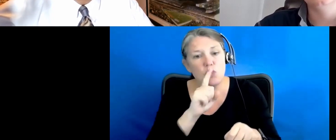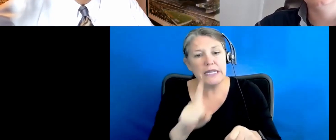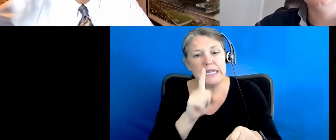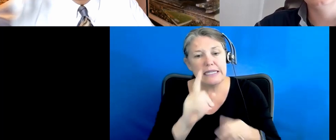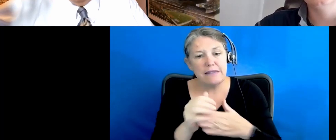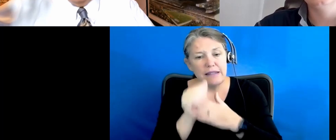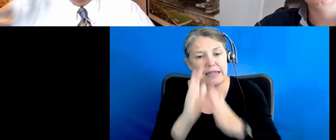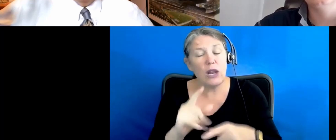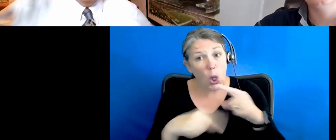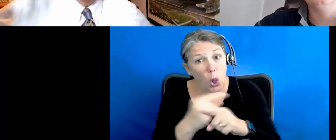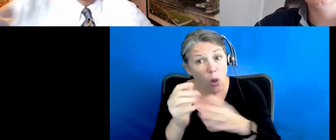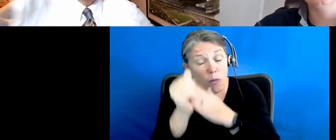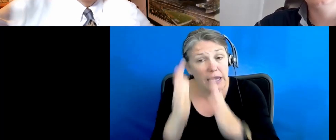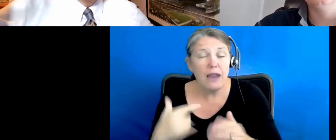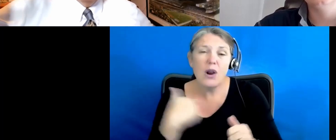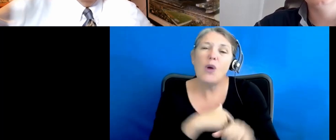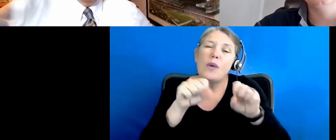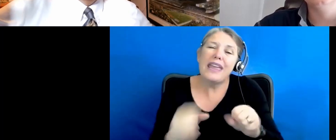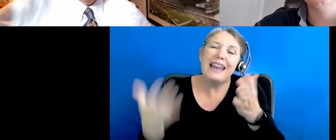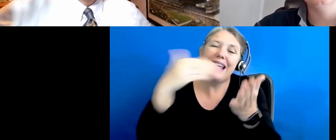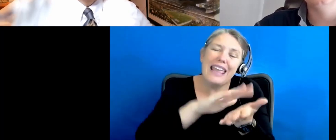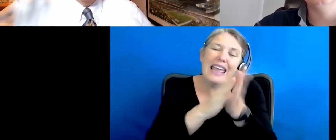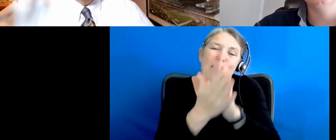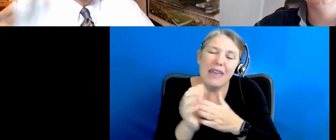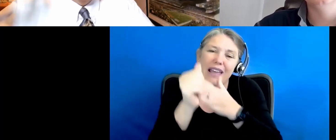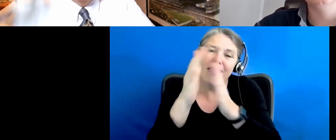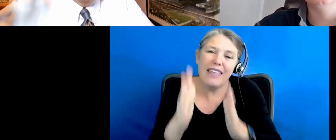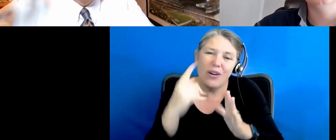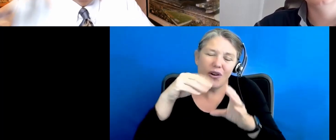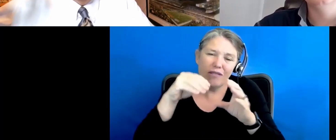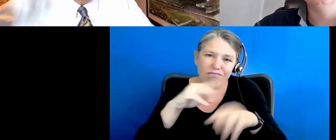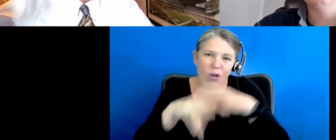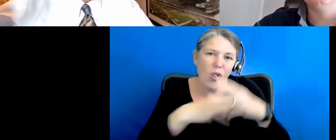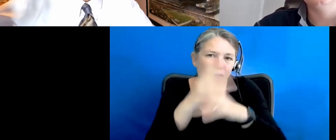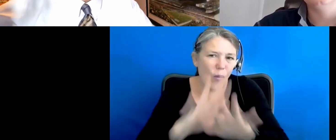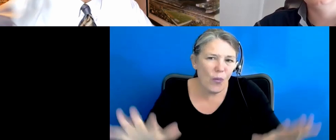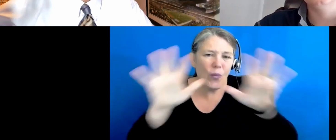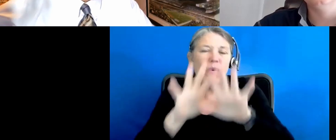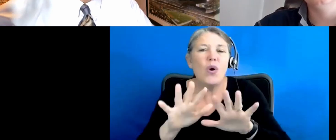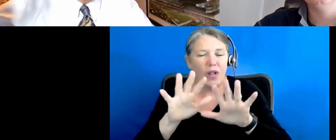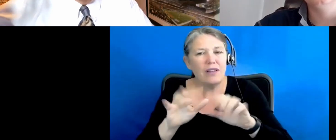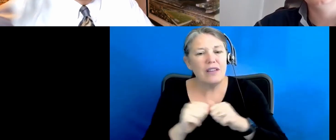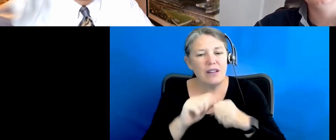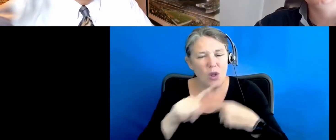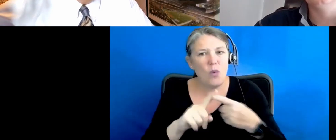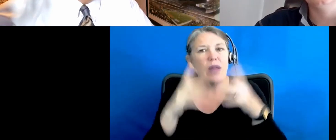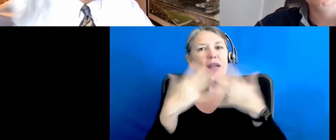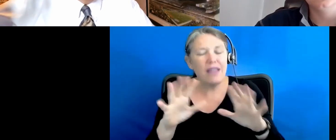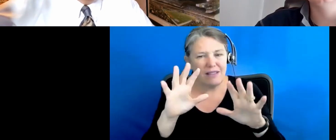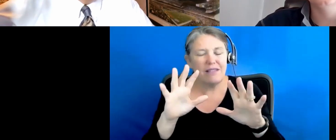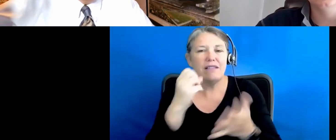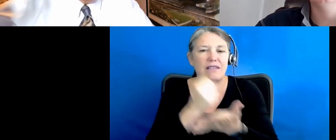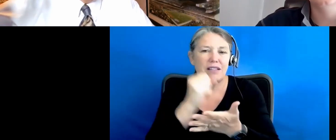it. We again can be a global leader on disability rights and disability issues throughout the world once we ratify